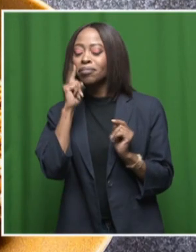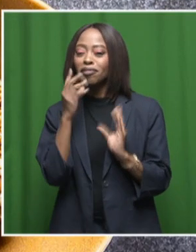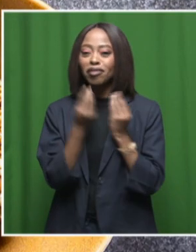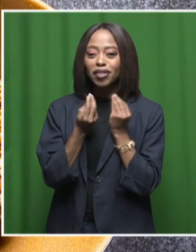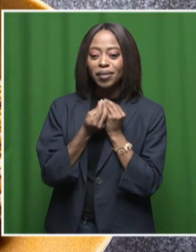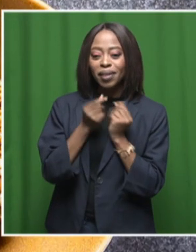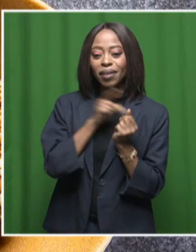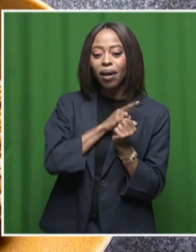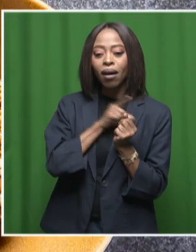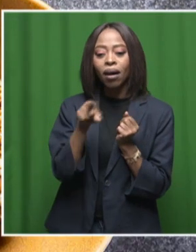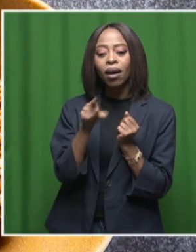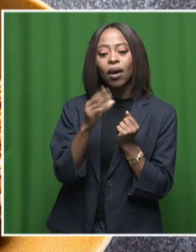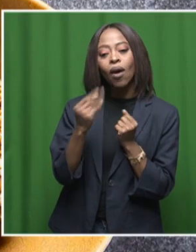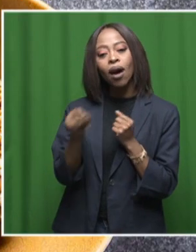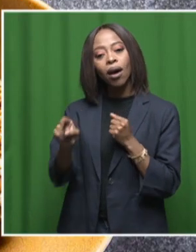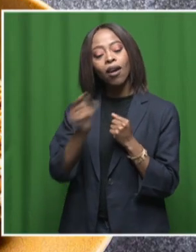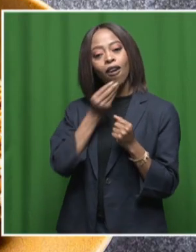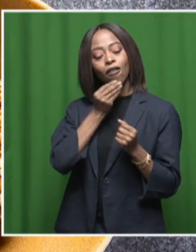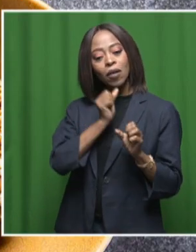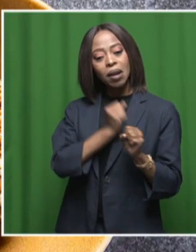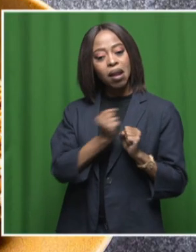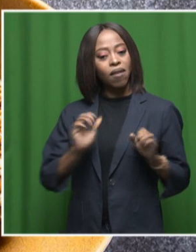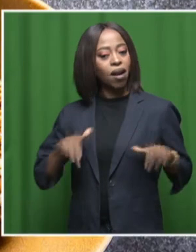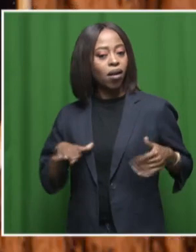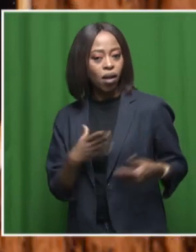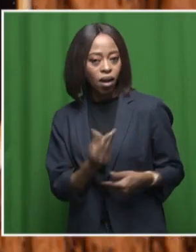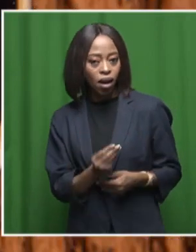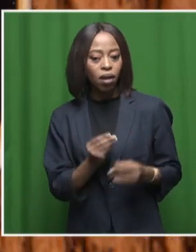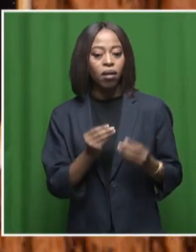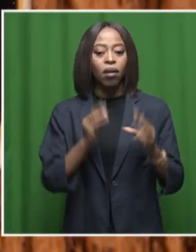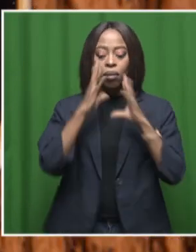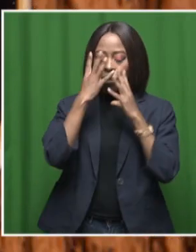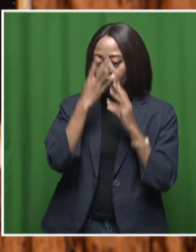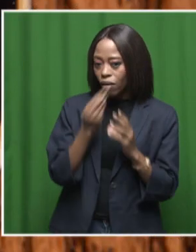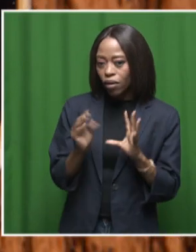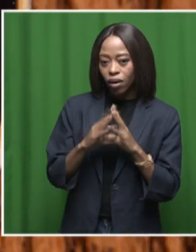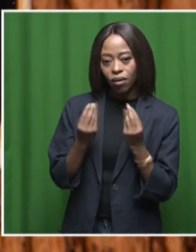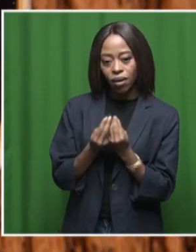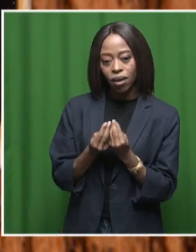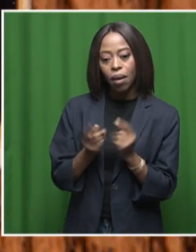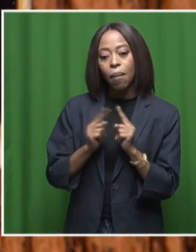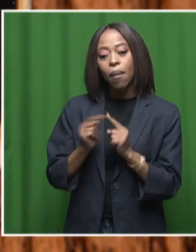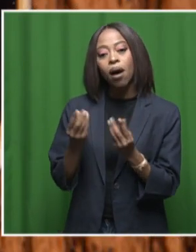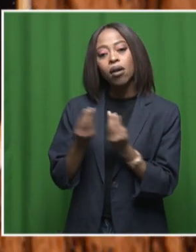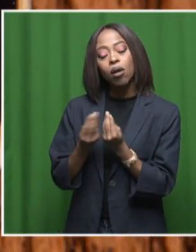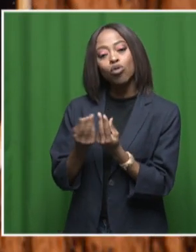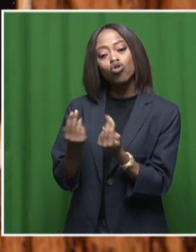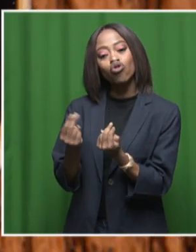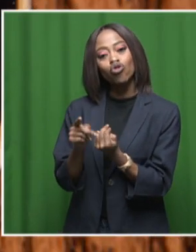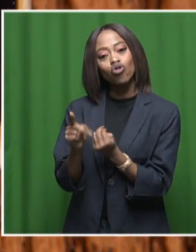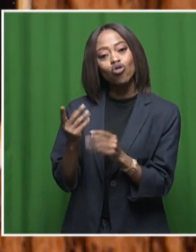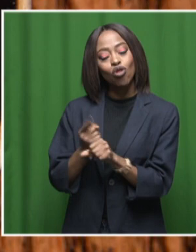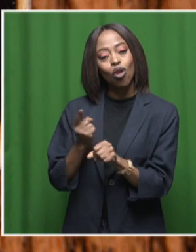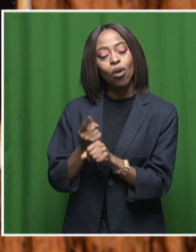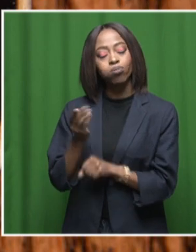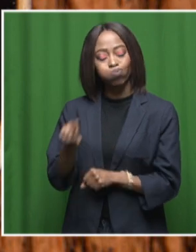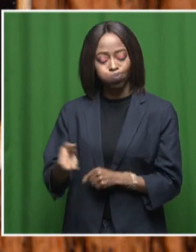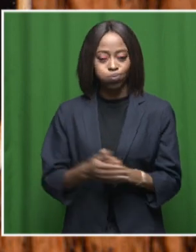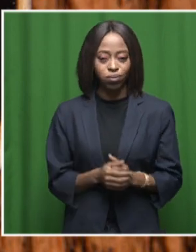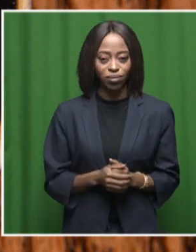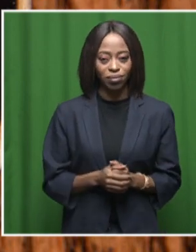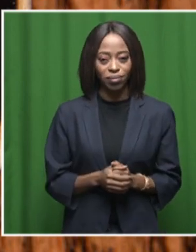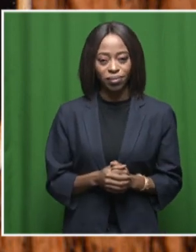having a dildone because you've never had it, or a haydaris, which is also a beautiful Turkish sauce, there's something new every time you arrive.